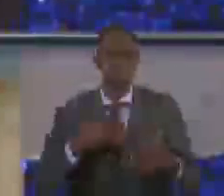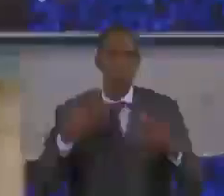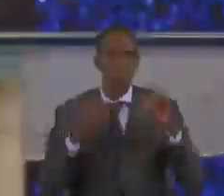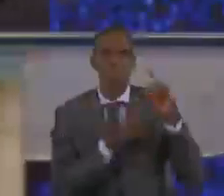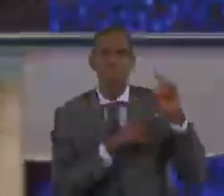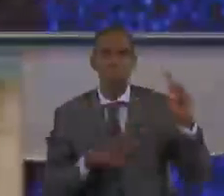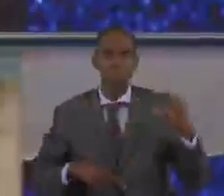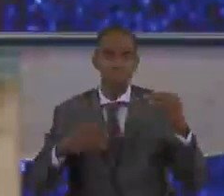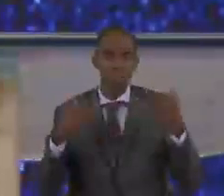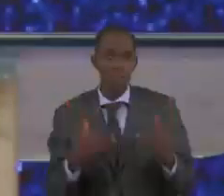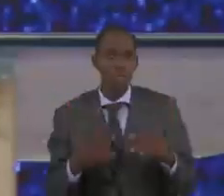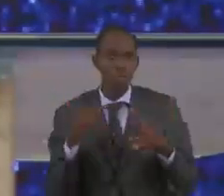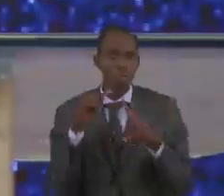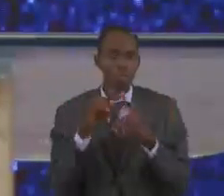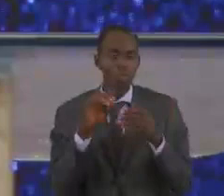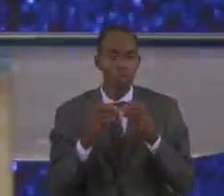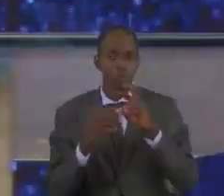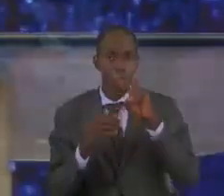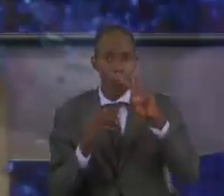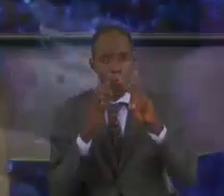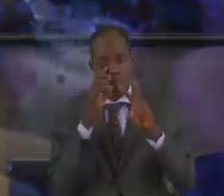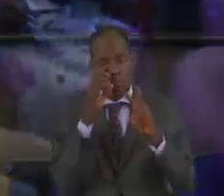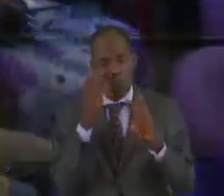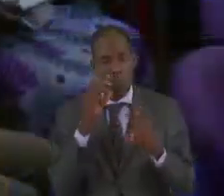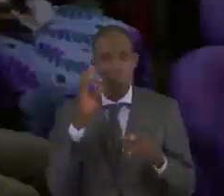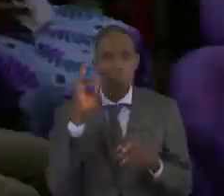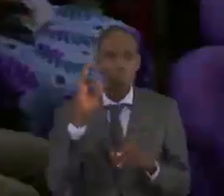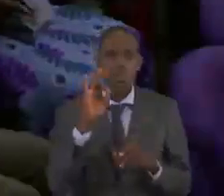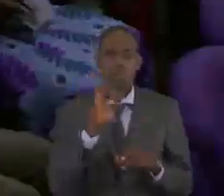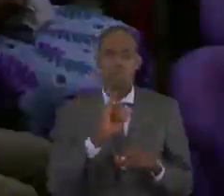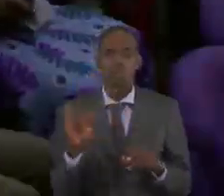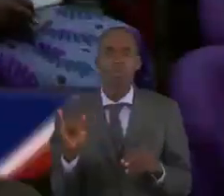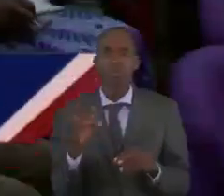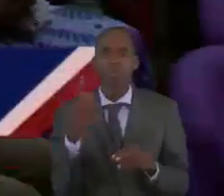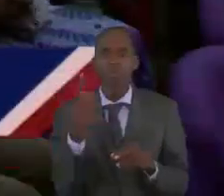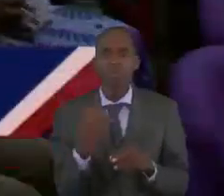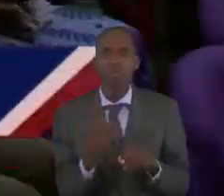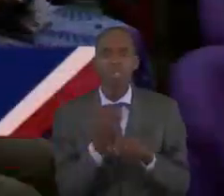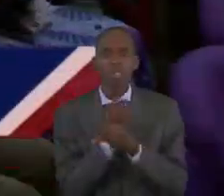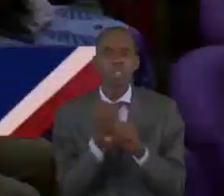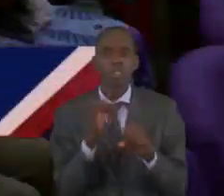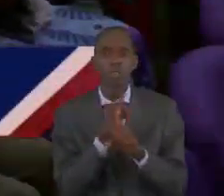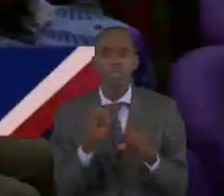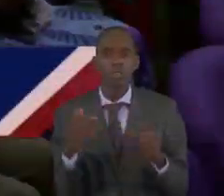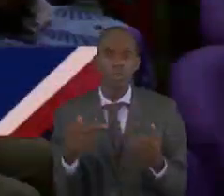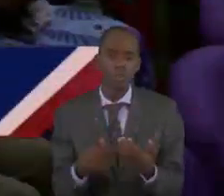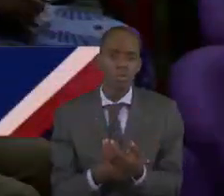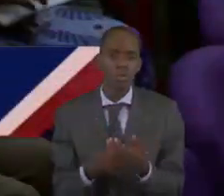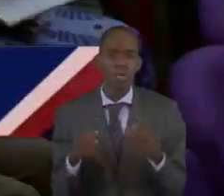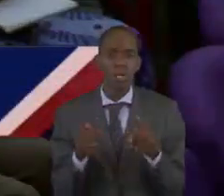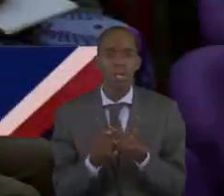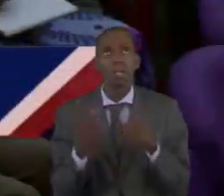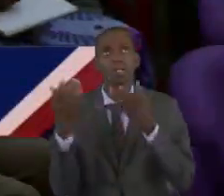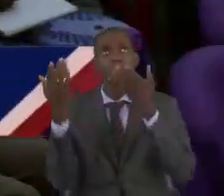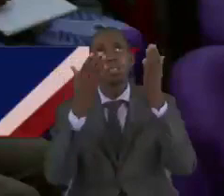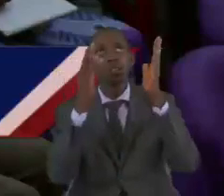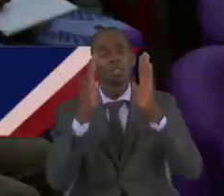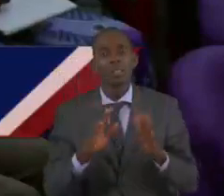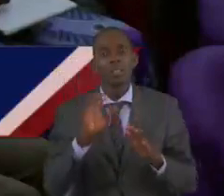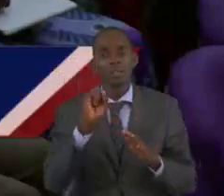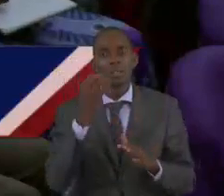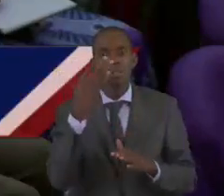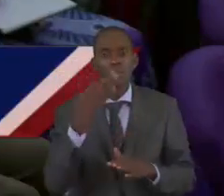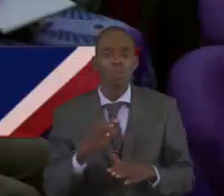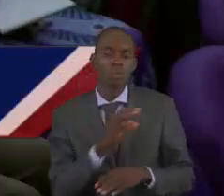number two now. Point number two, preaching the saving gospel as servants